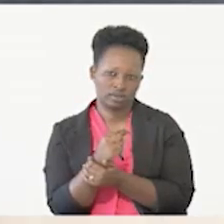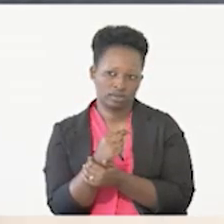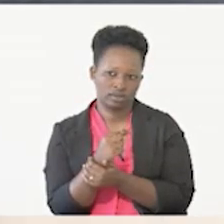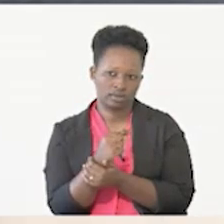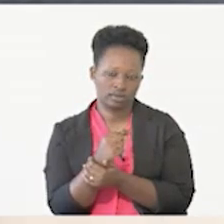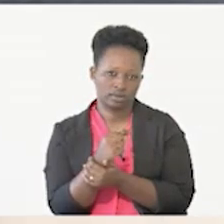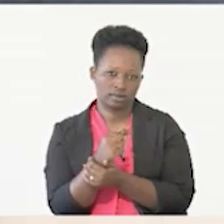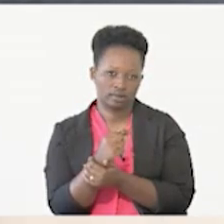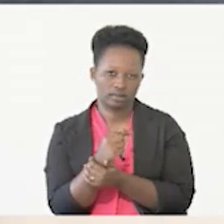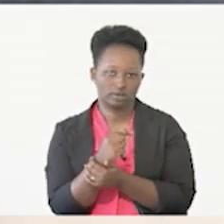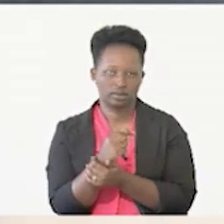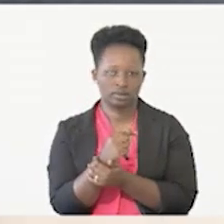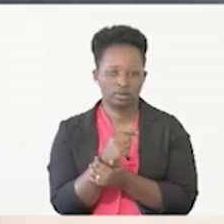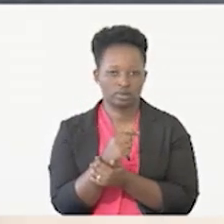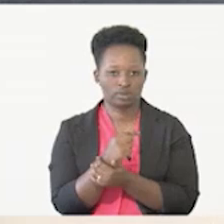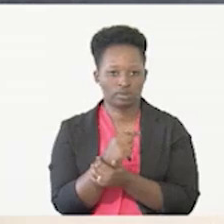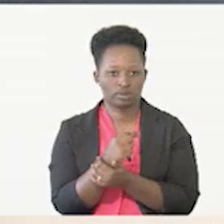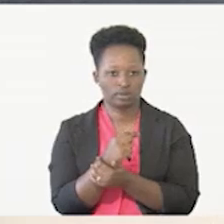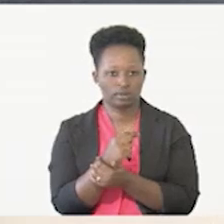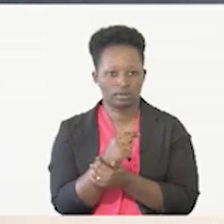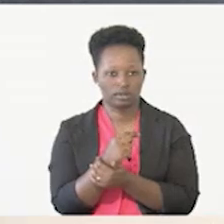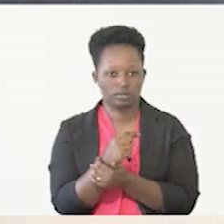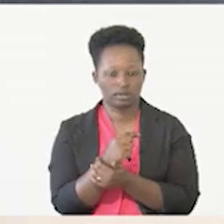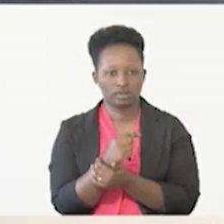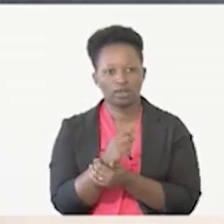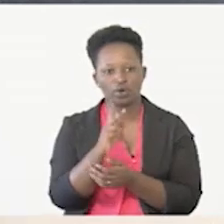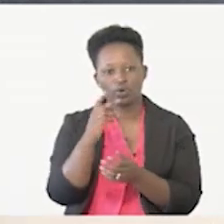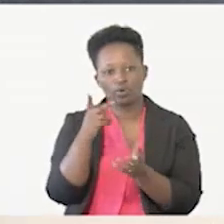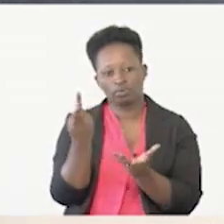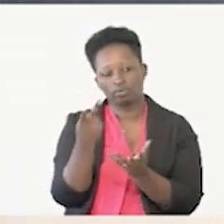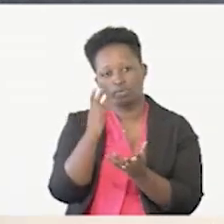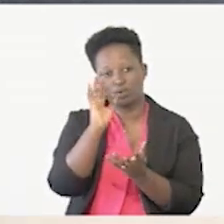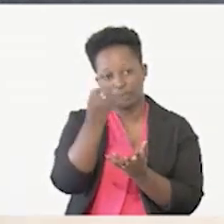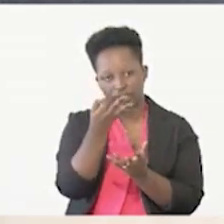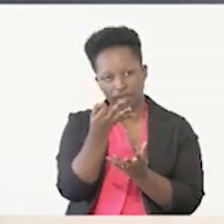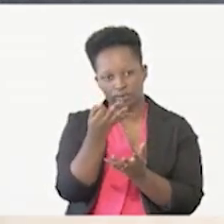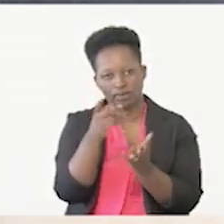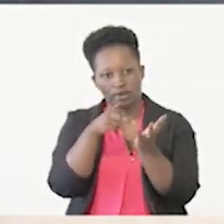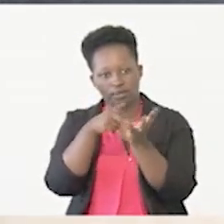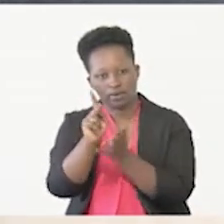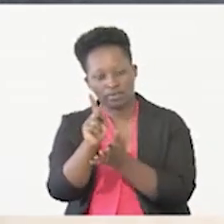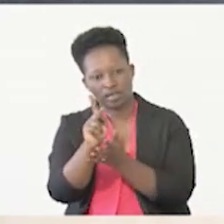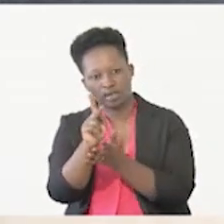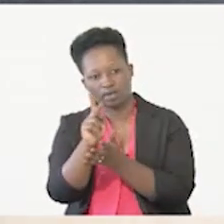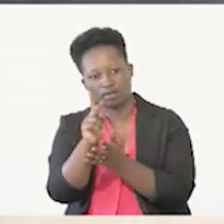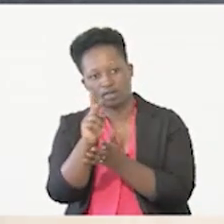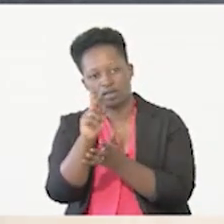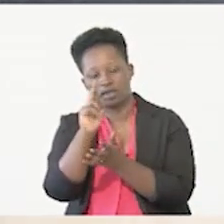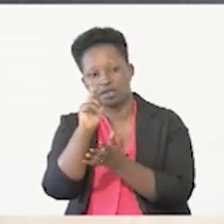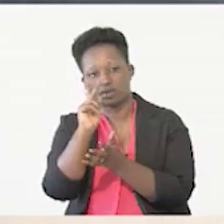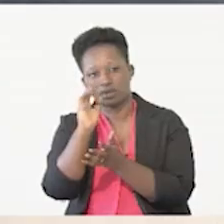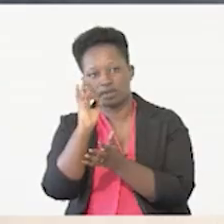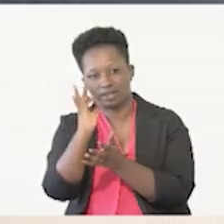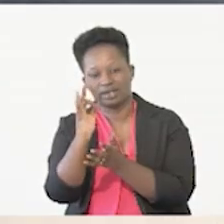kilograms were bought. So you have to sketch. Then when the price